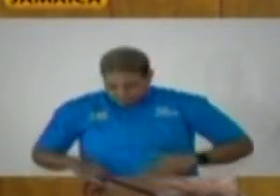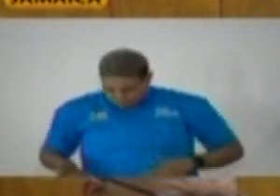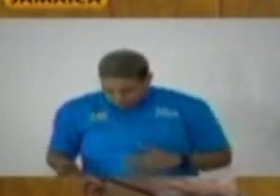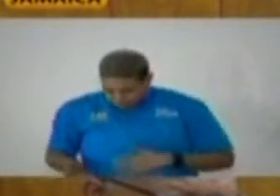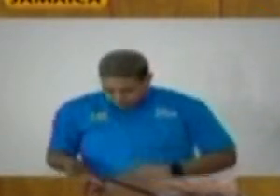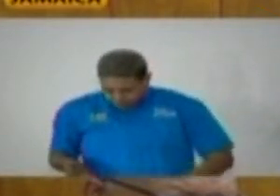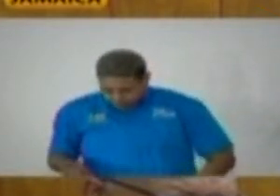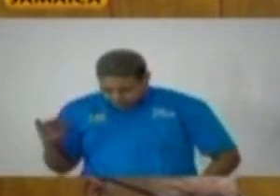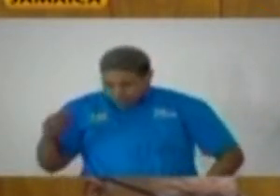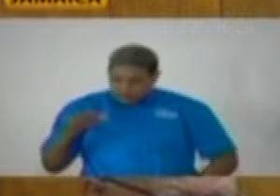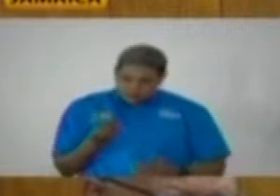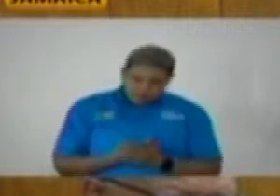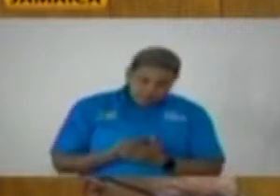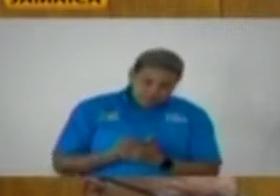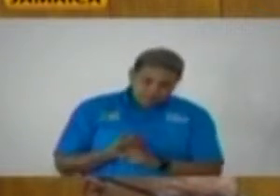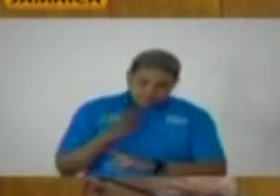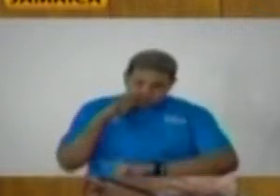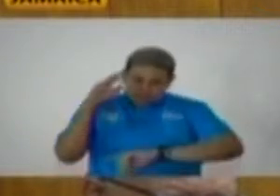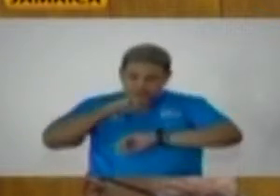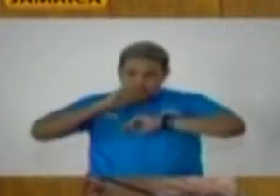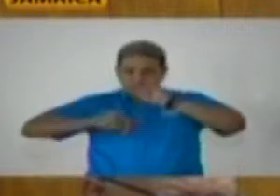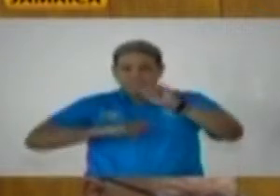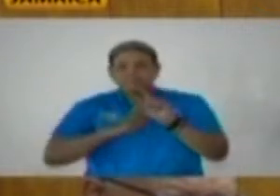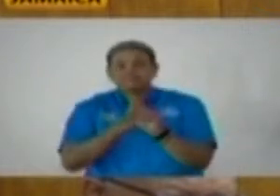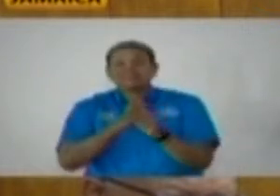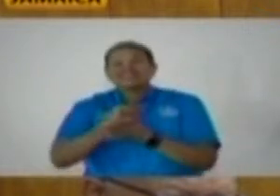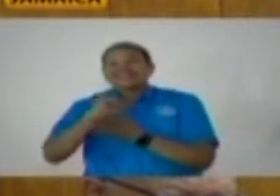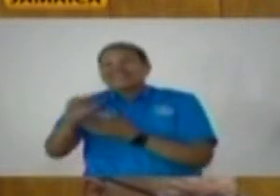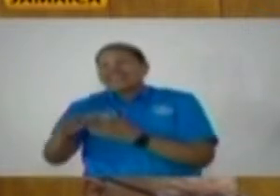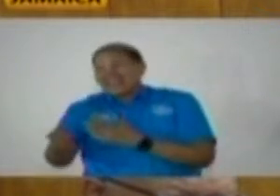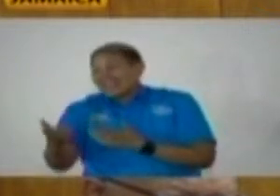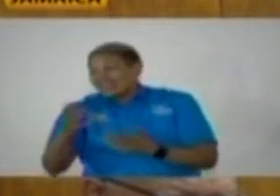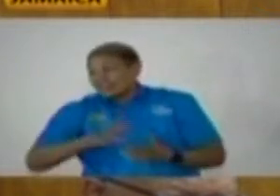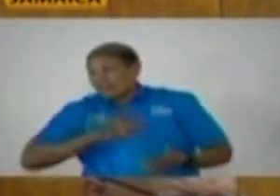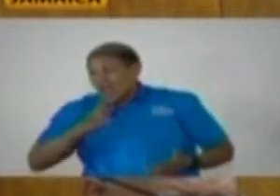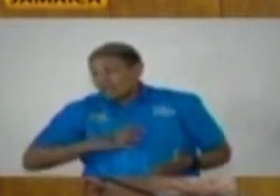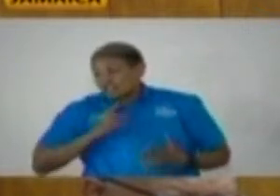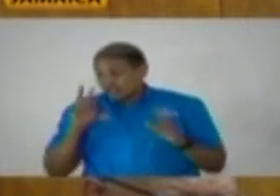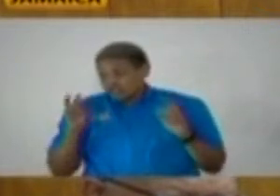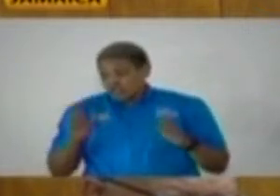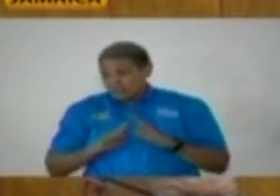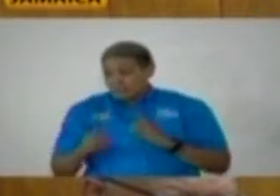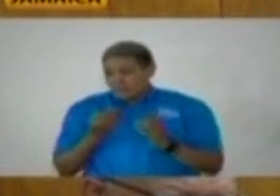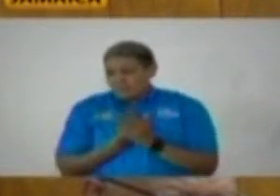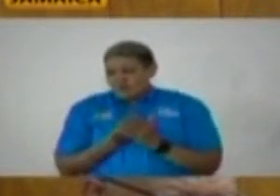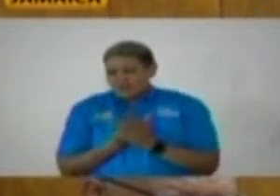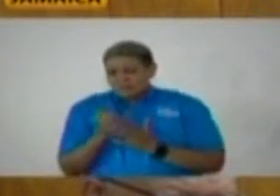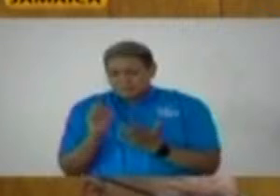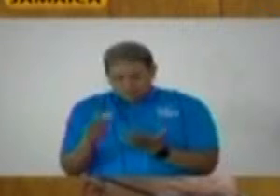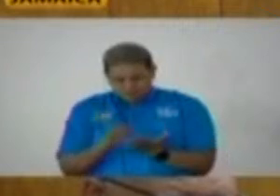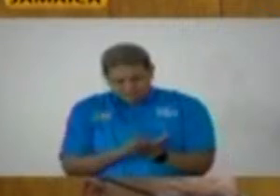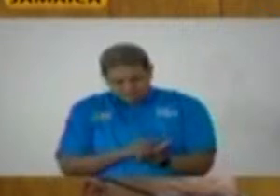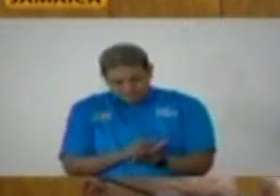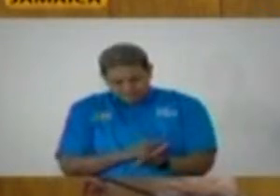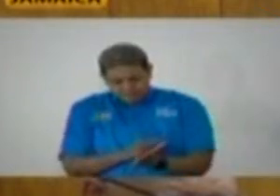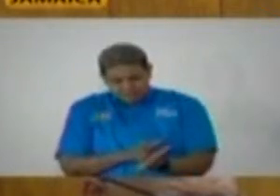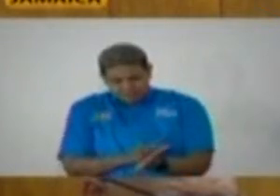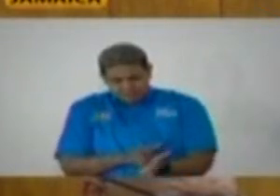That is the money then is that people them send to people. It's a fancy term, but it's the money that people get.